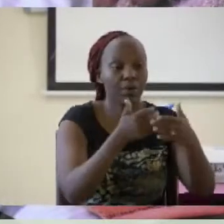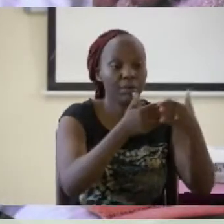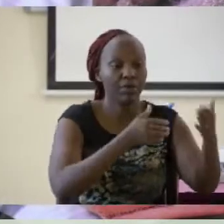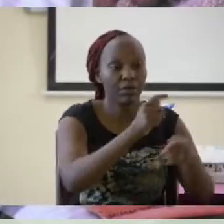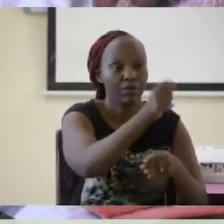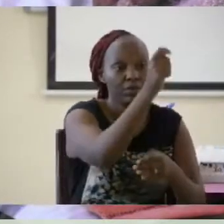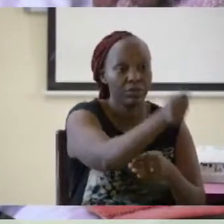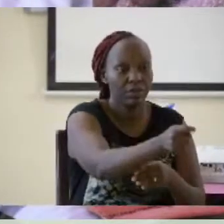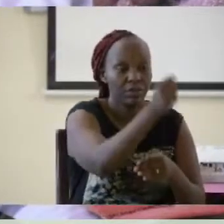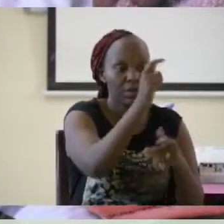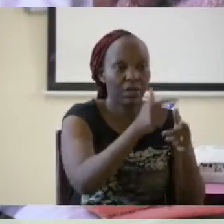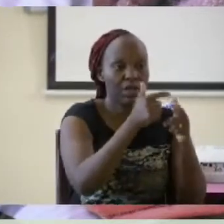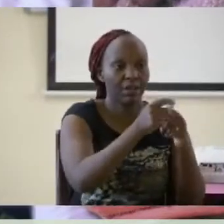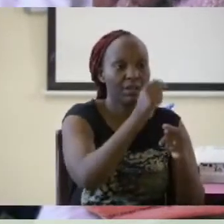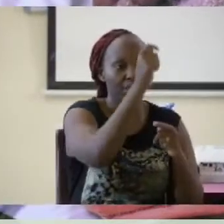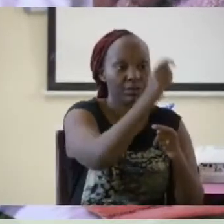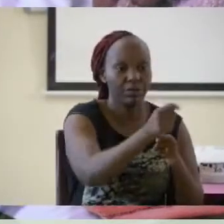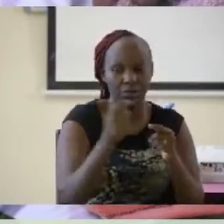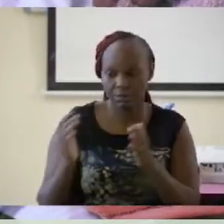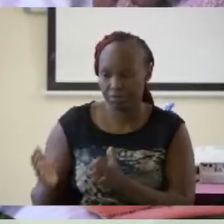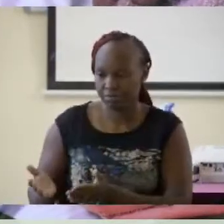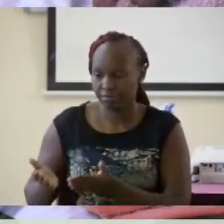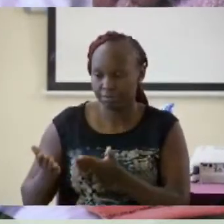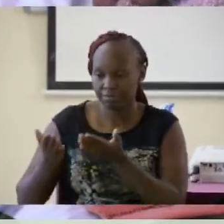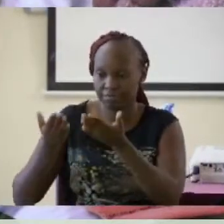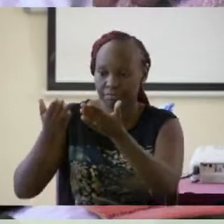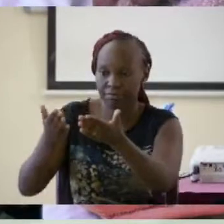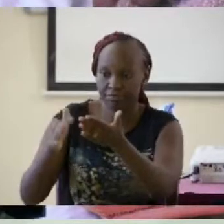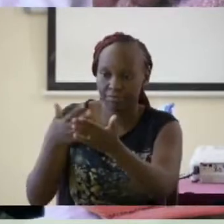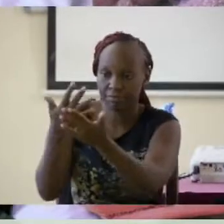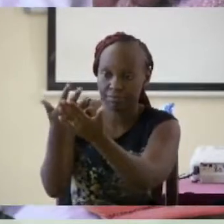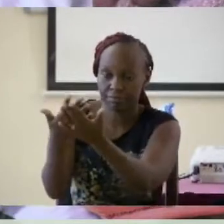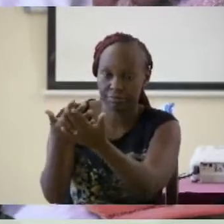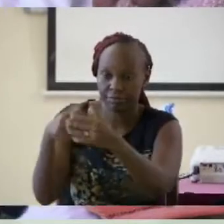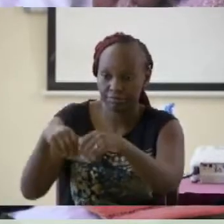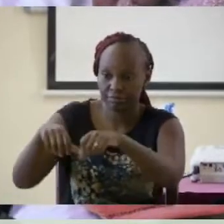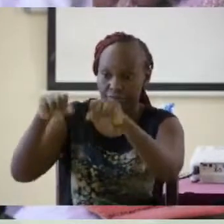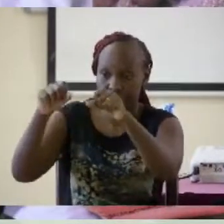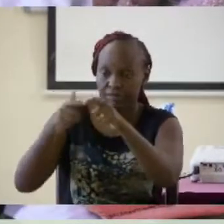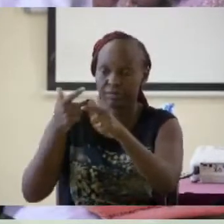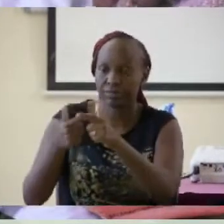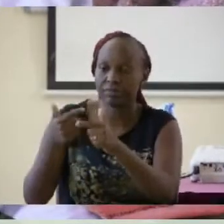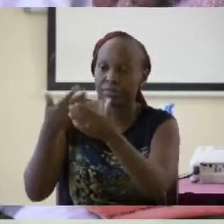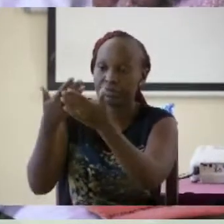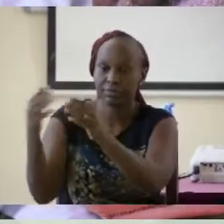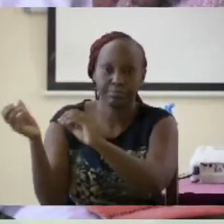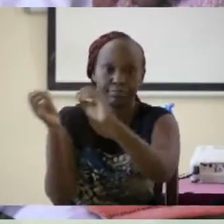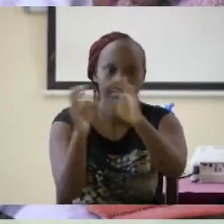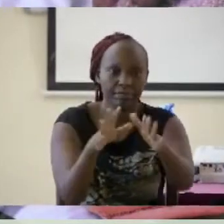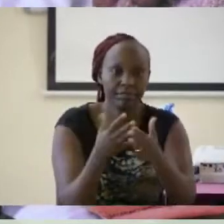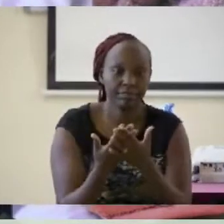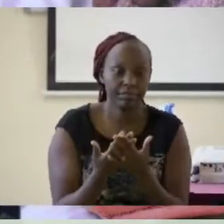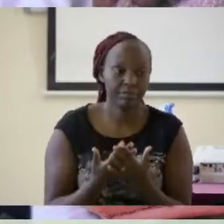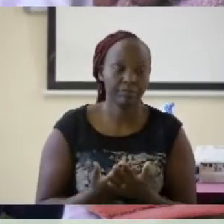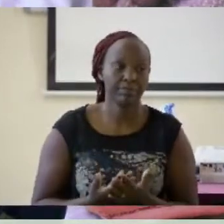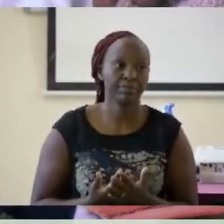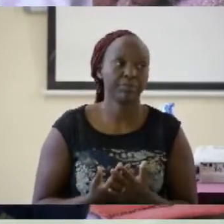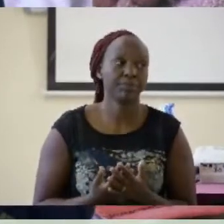judge, and the judge will hand you to the prison in charge, and then the prison in charge will throw you to prison.